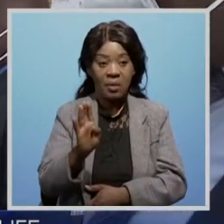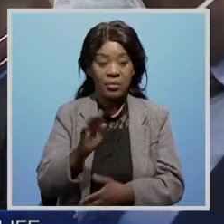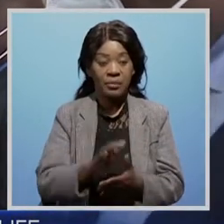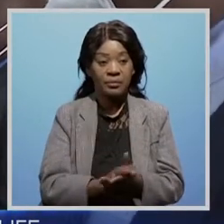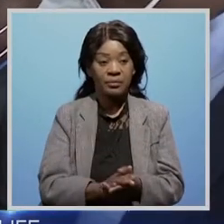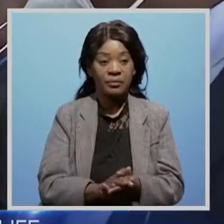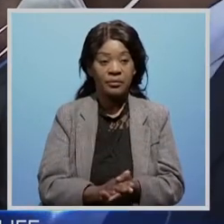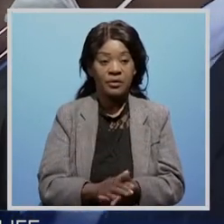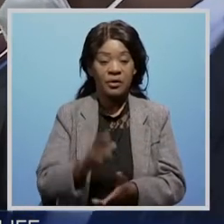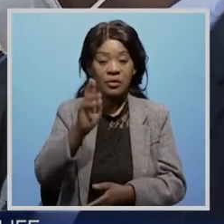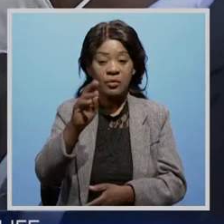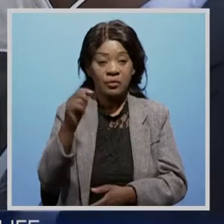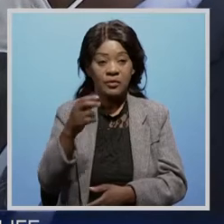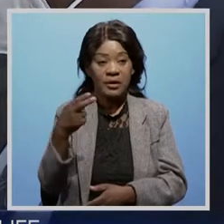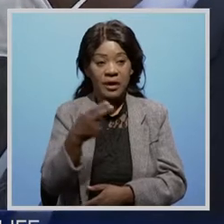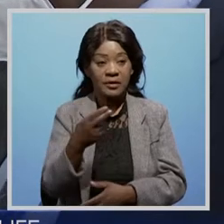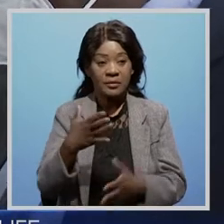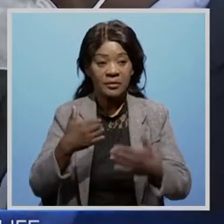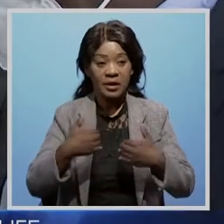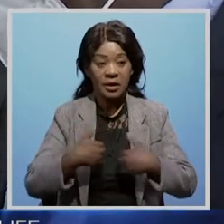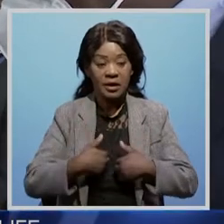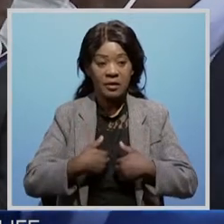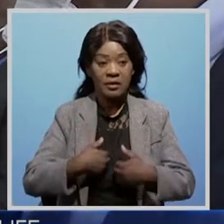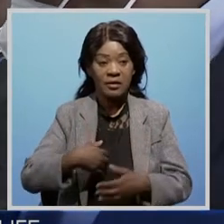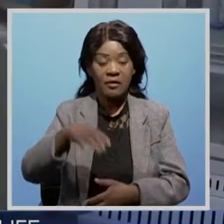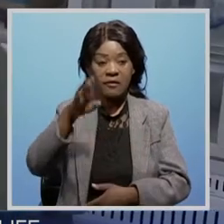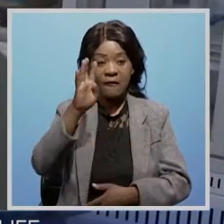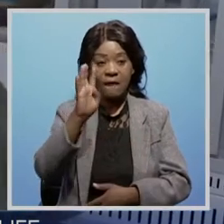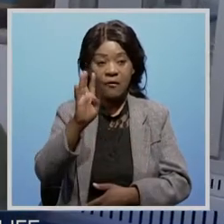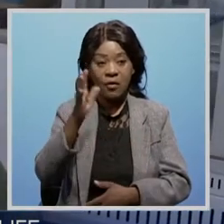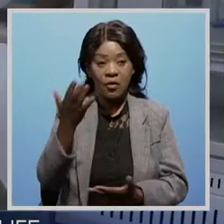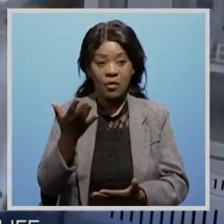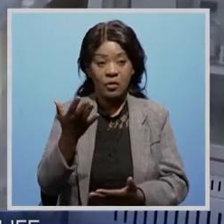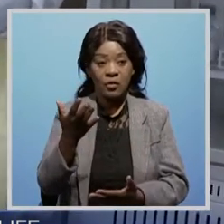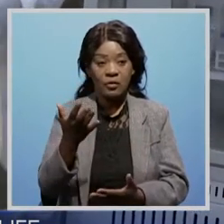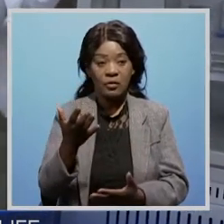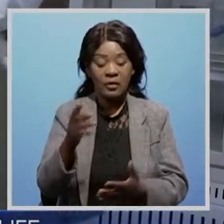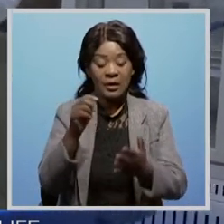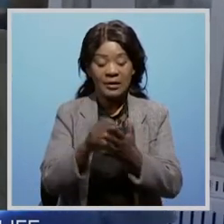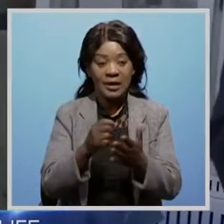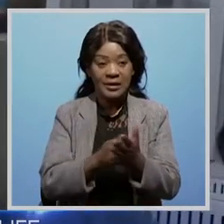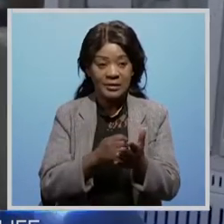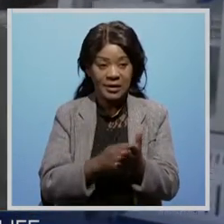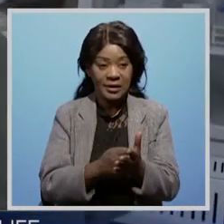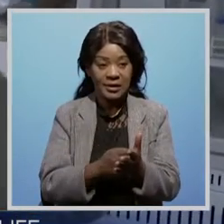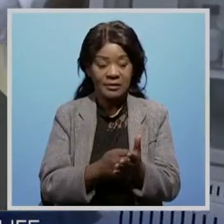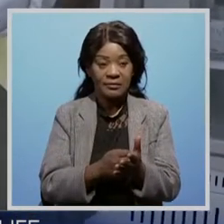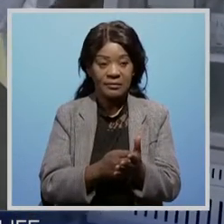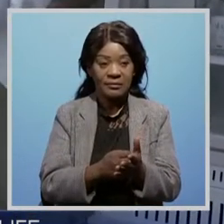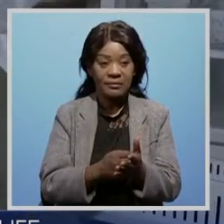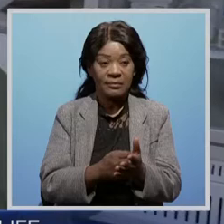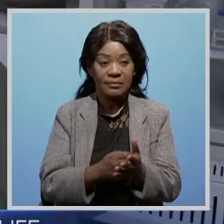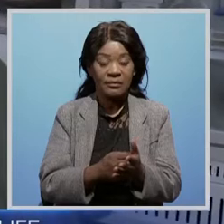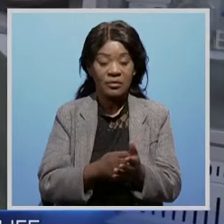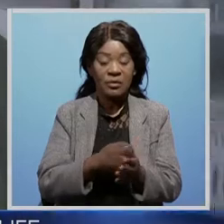In UTH here, we have 4 testing platforms. We have been receiving samples from all